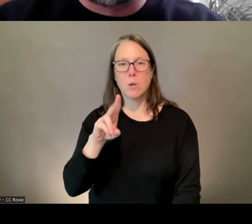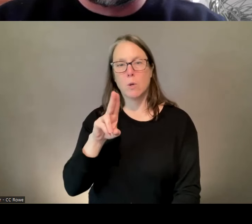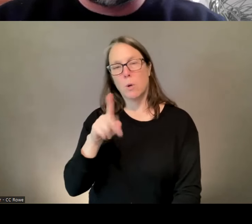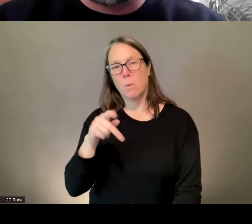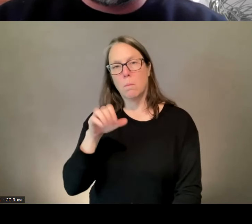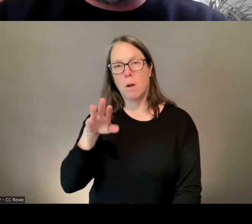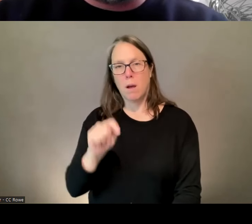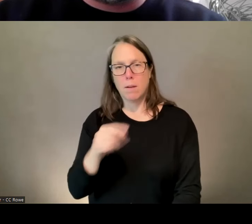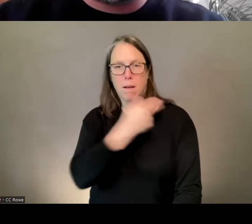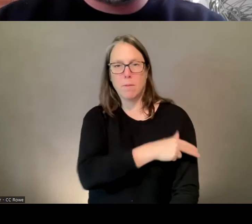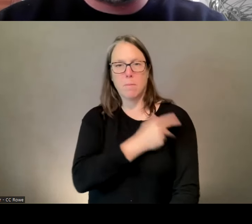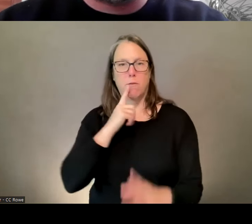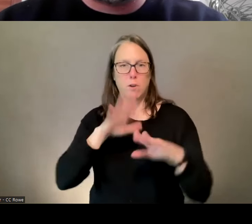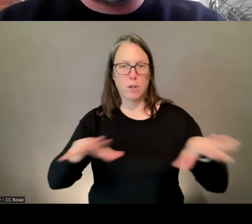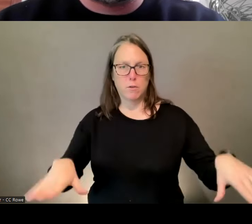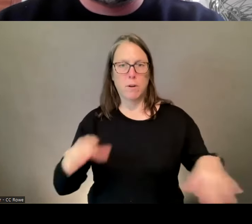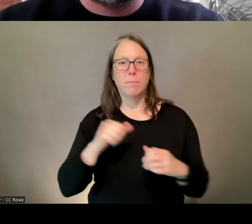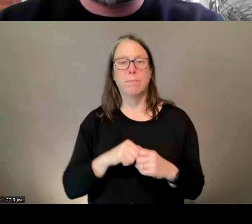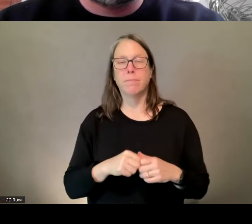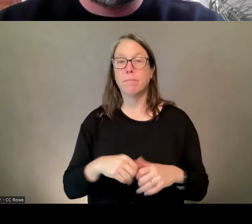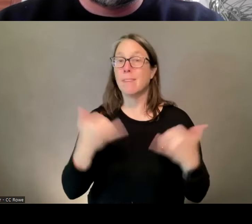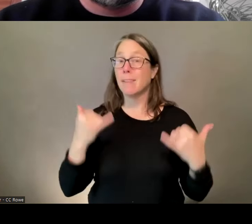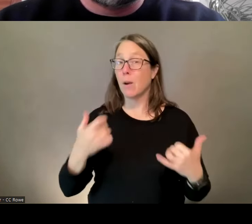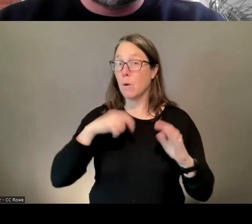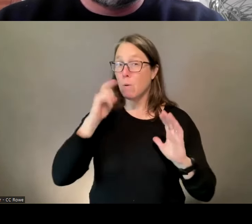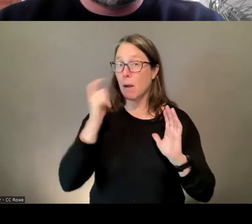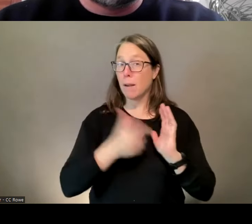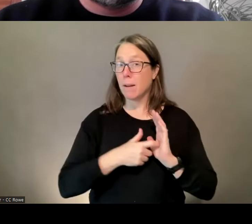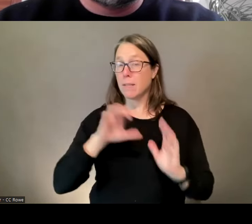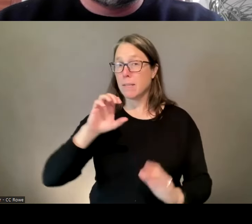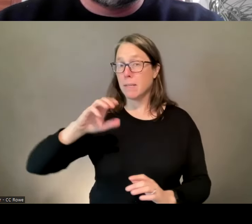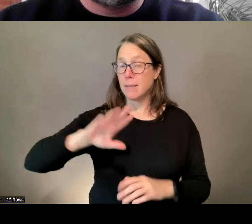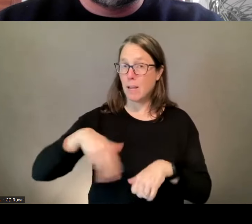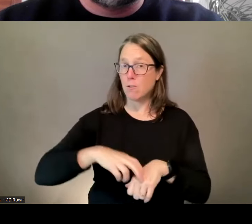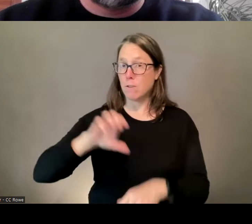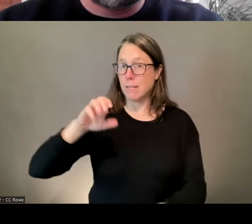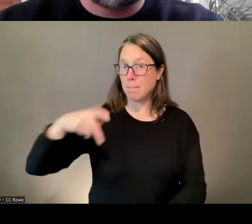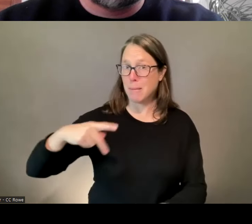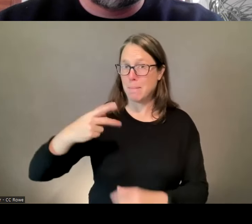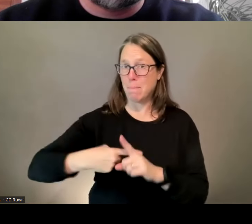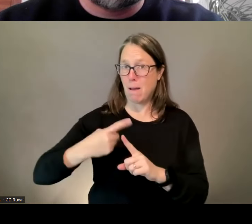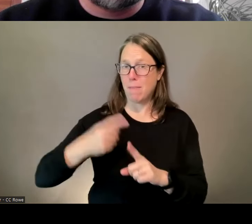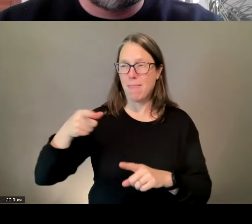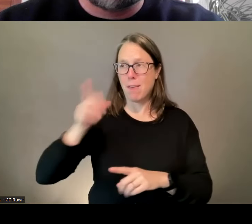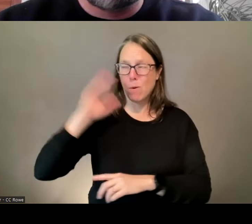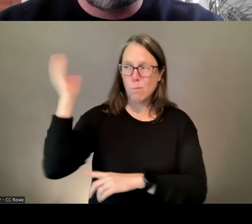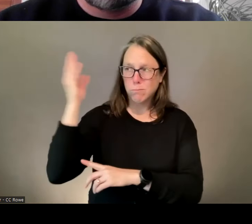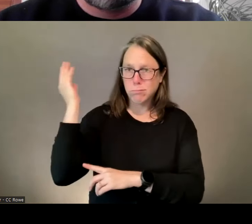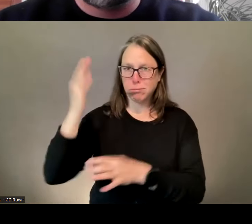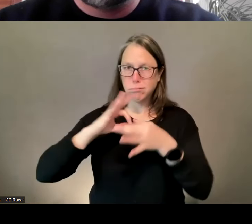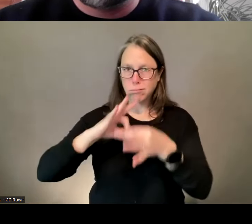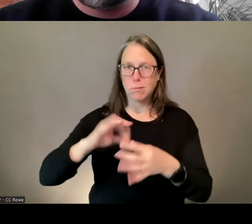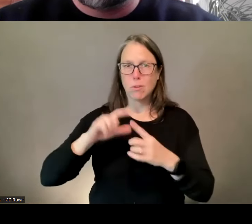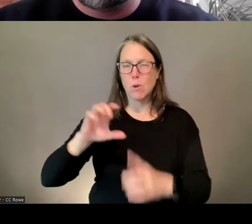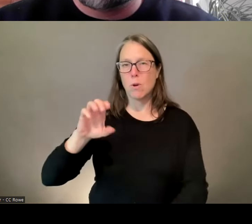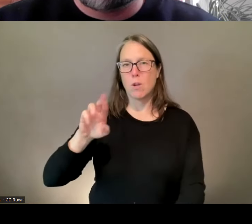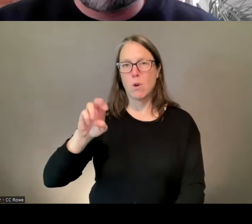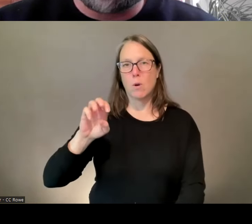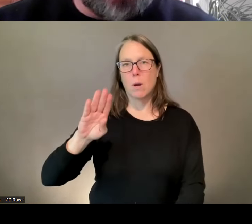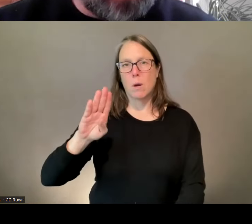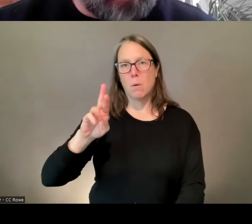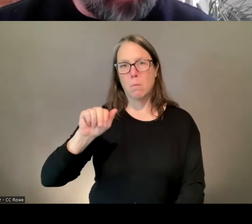In recognition of National Cerebral Palsy Awareness Month, they join us today to give a talk on cerebral palsy. But before I turn it over